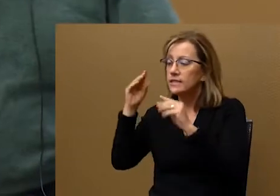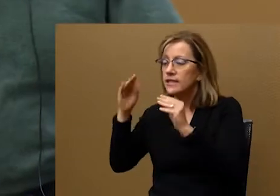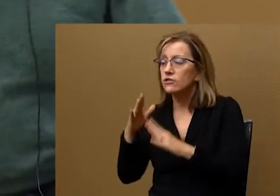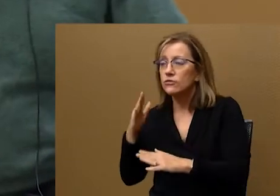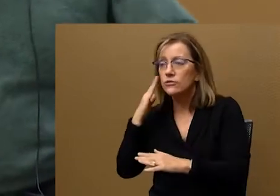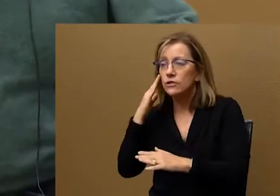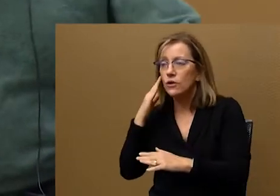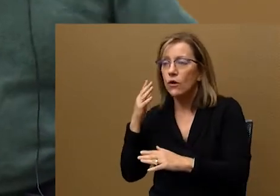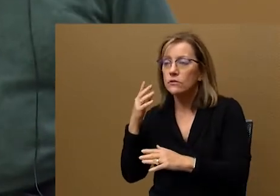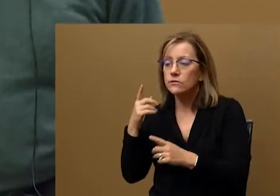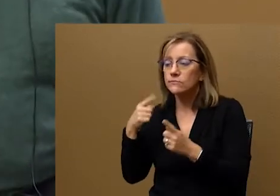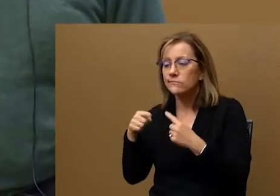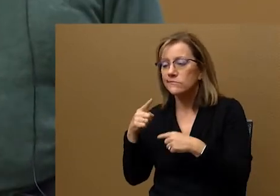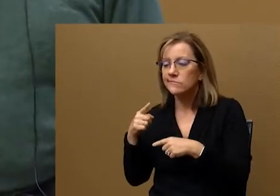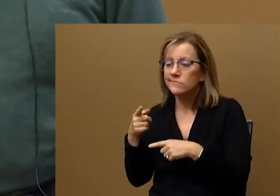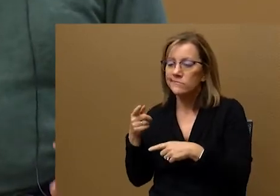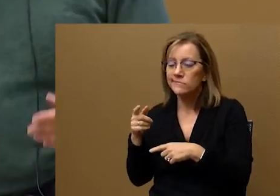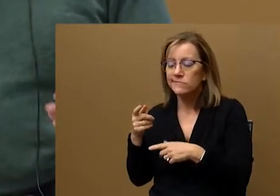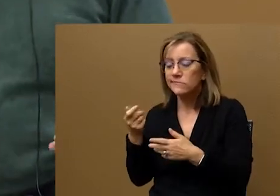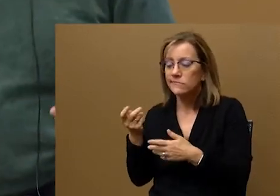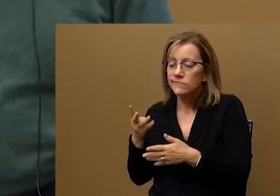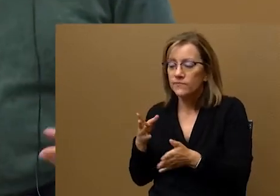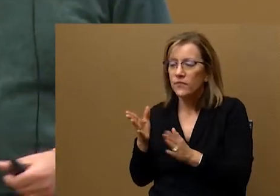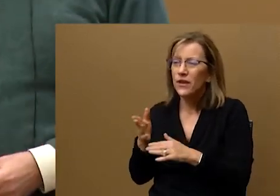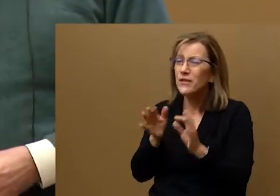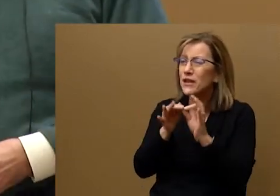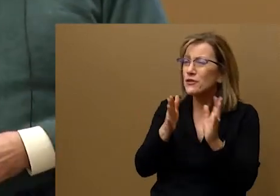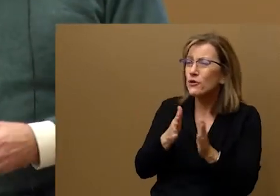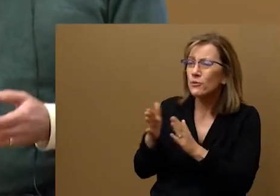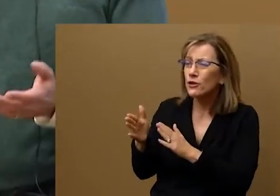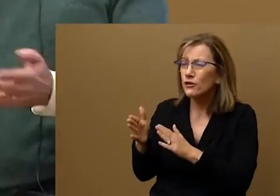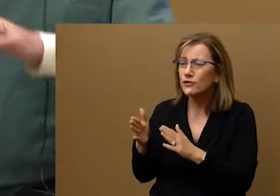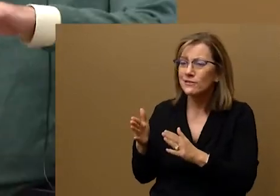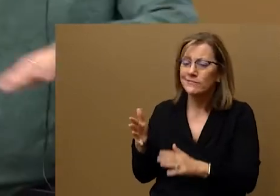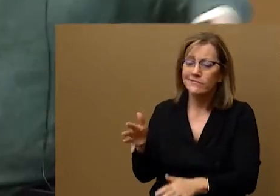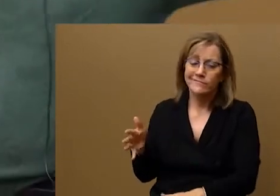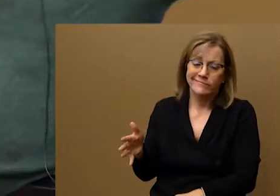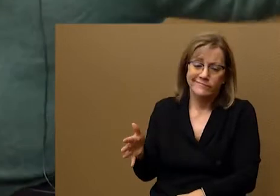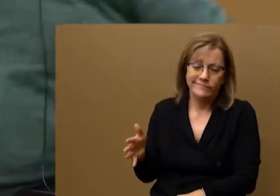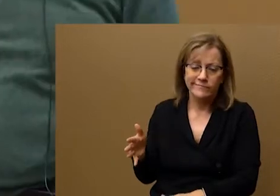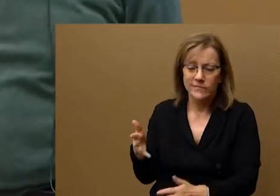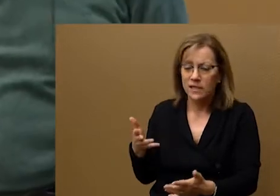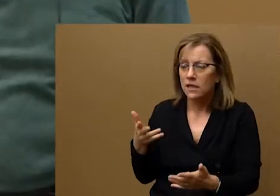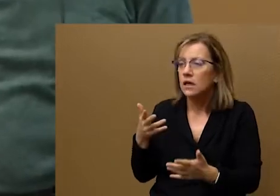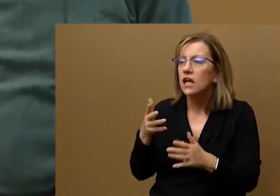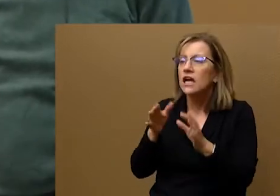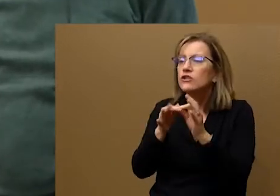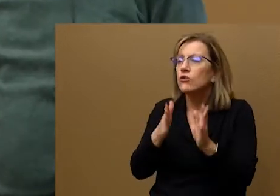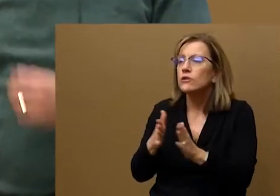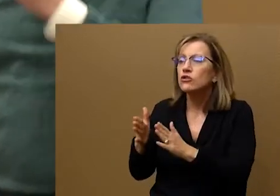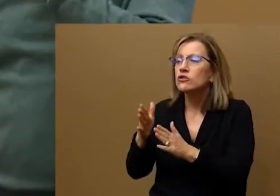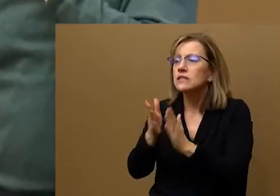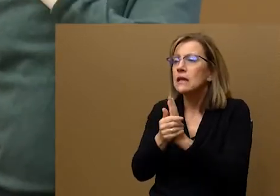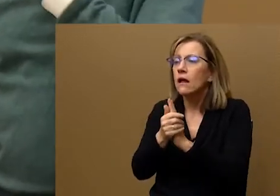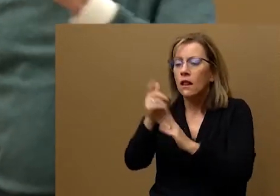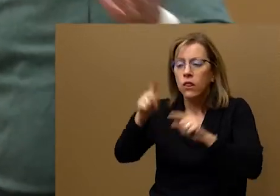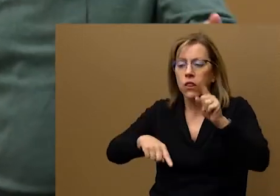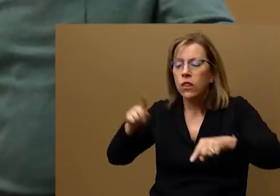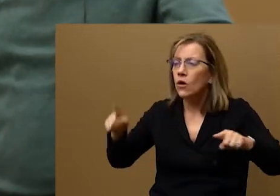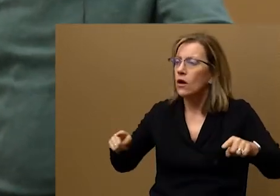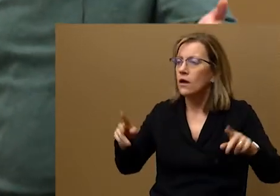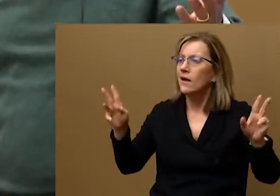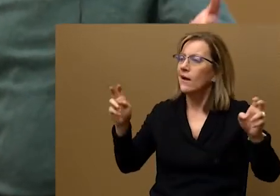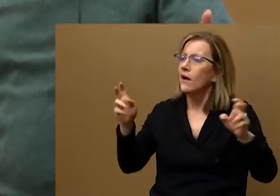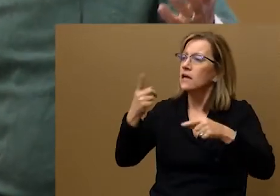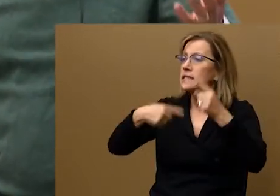or an interpreter who's really has, you know, and the skills of interpreters are all over the place too. So we say